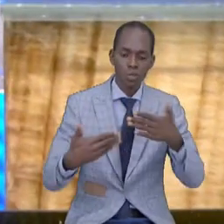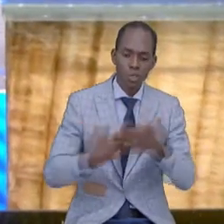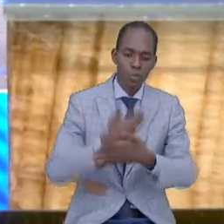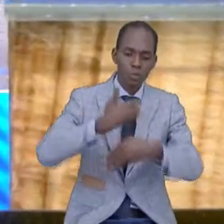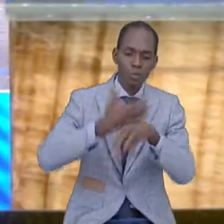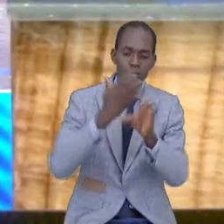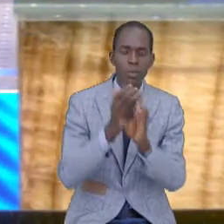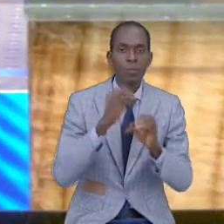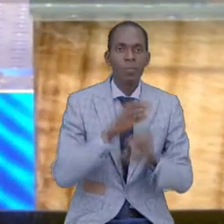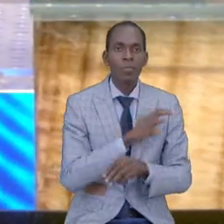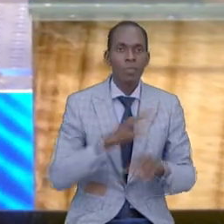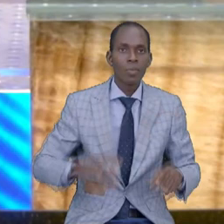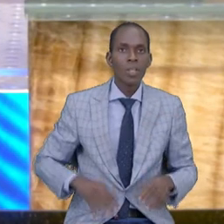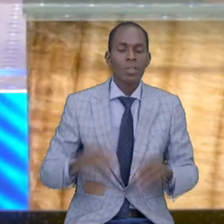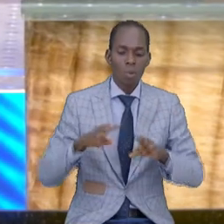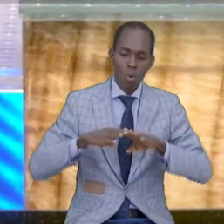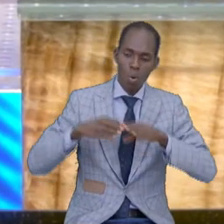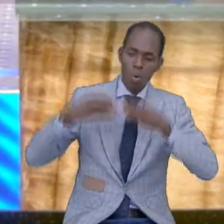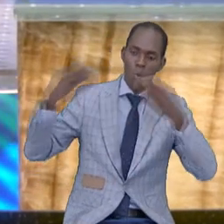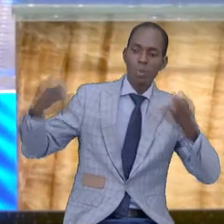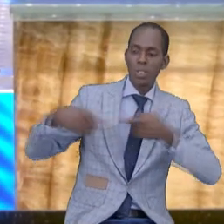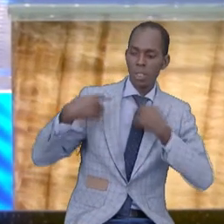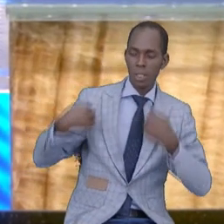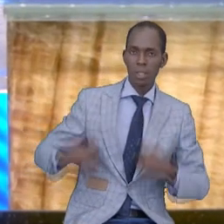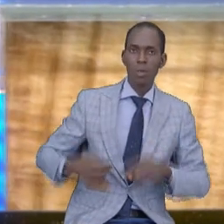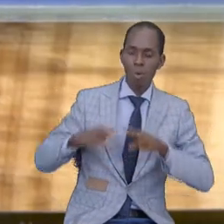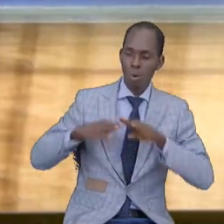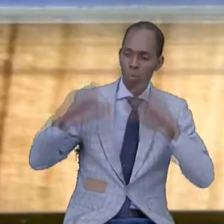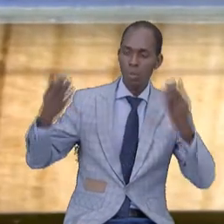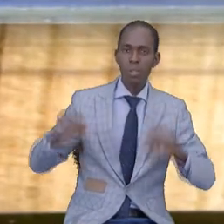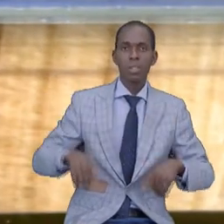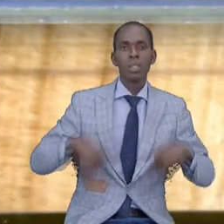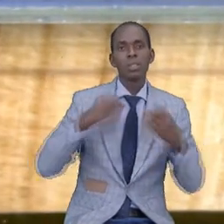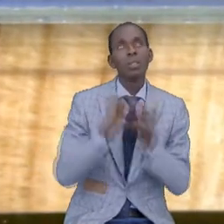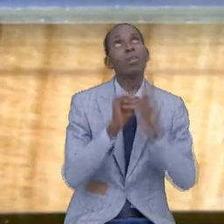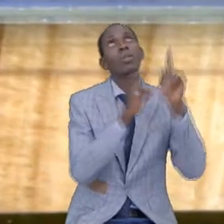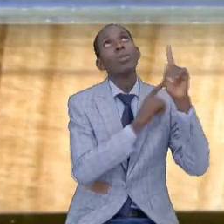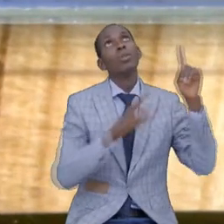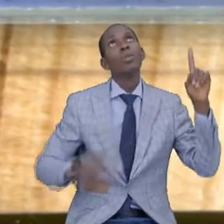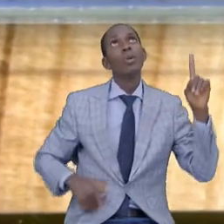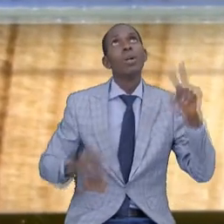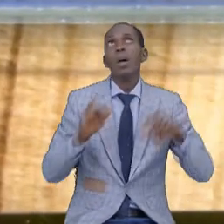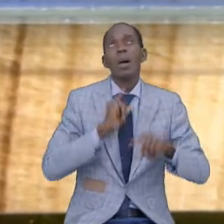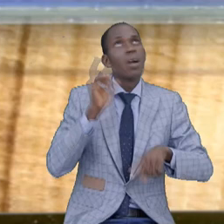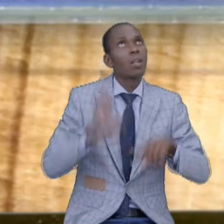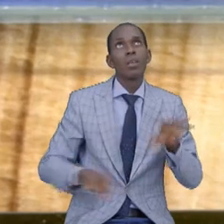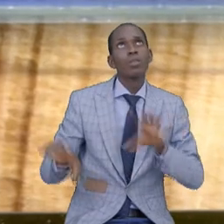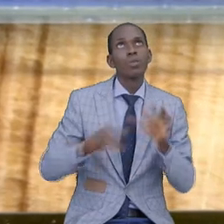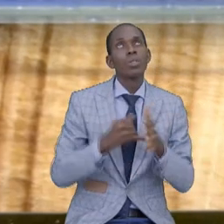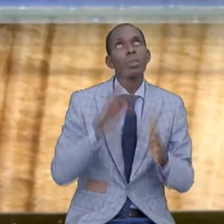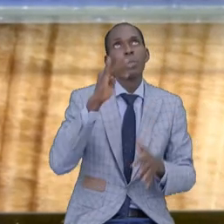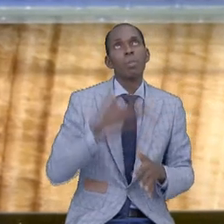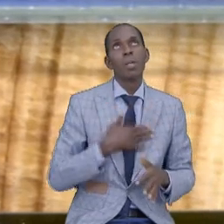Christ. He opens His heart. He opens His life. He says, Lord, I cannot do it by